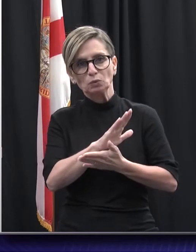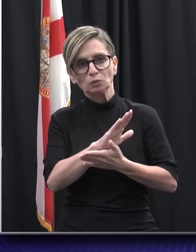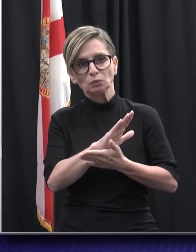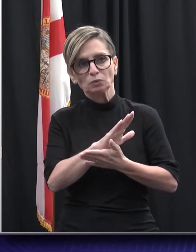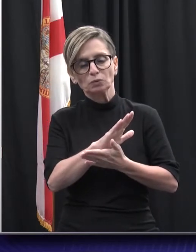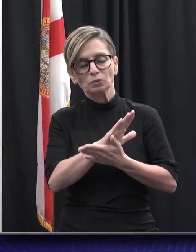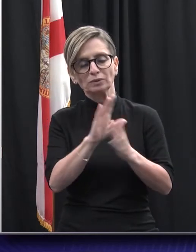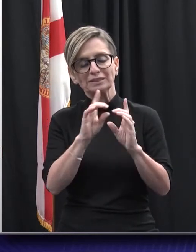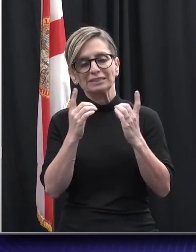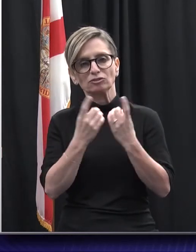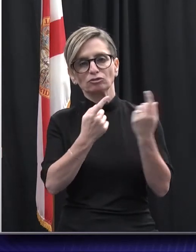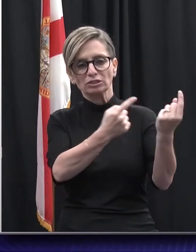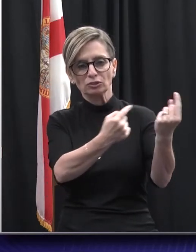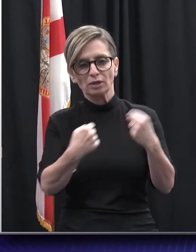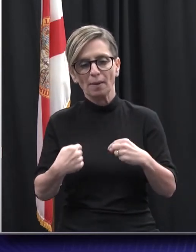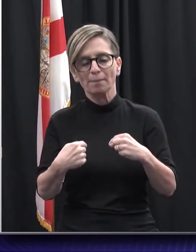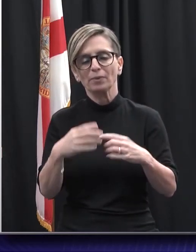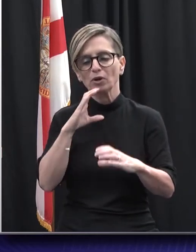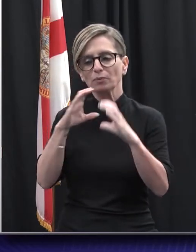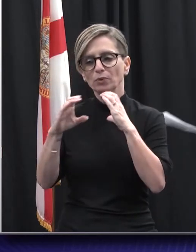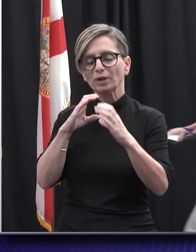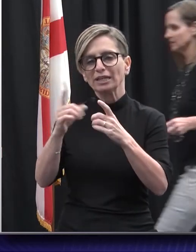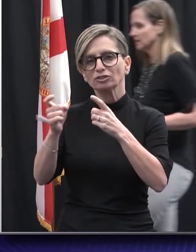their Communications Director.